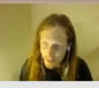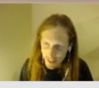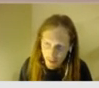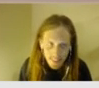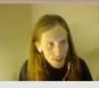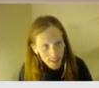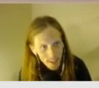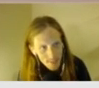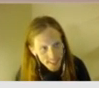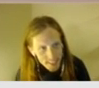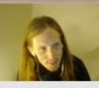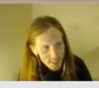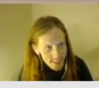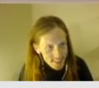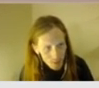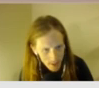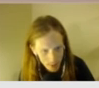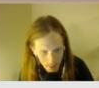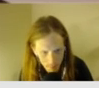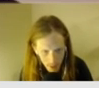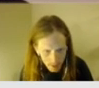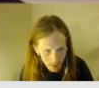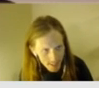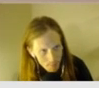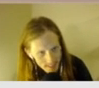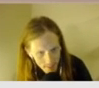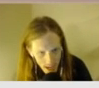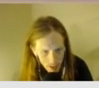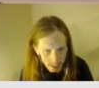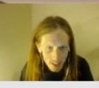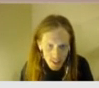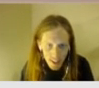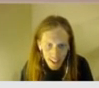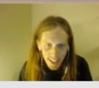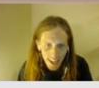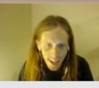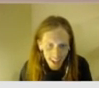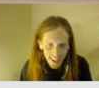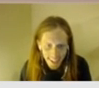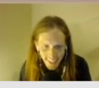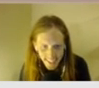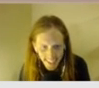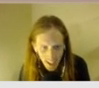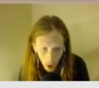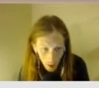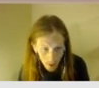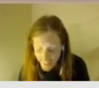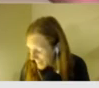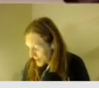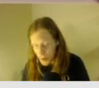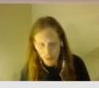this was going to be a 30-minute conversation, but this is what we're coming up on, I think, about 7 hours now. So I'm sure I bored you to death and everybody